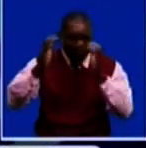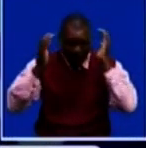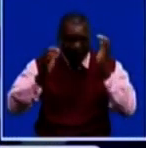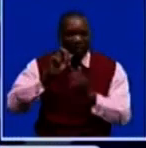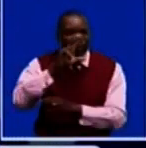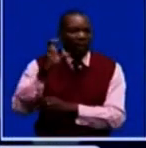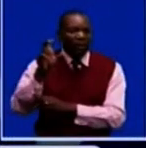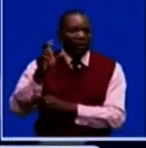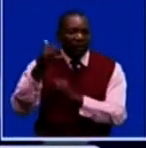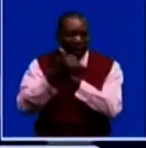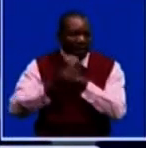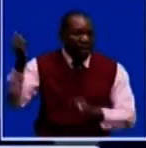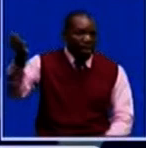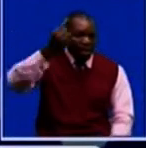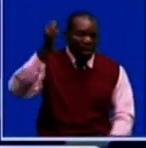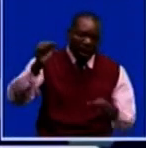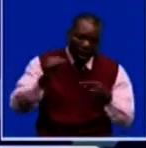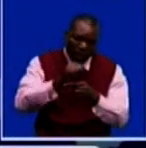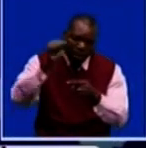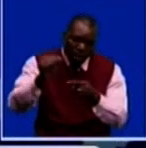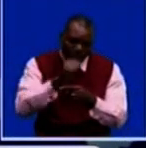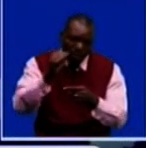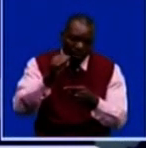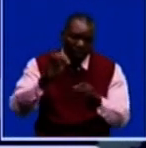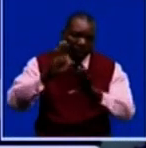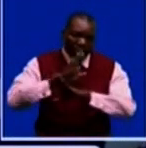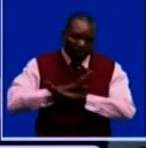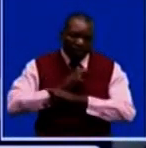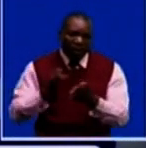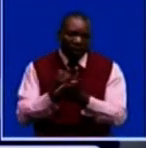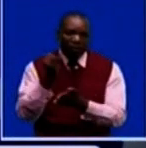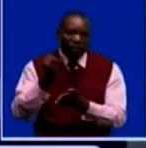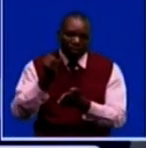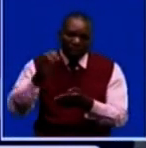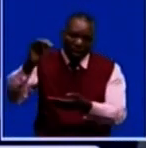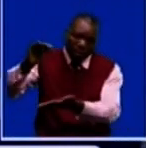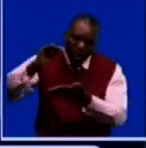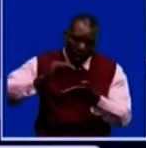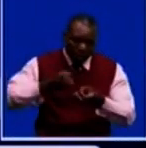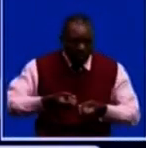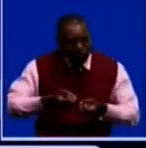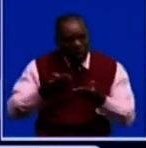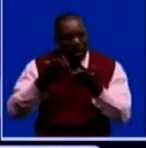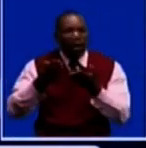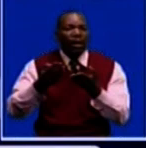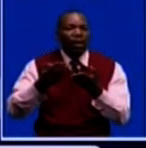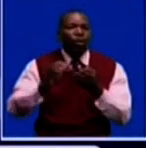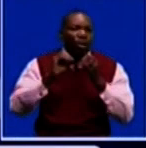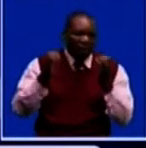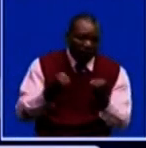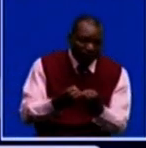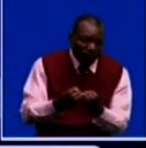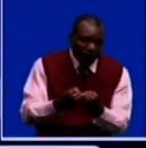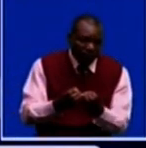from all over the country being trained, was organized by the Zambia Institute of Purchasing and Supply. Mr. Mwelwa has since called on